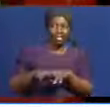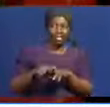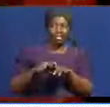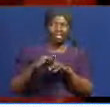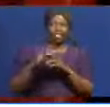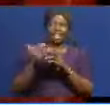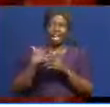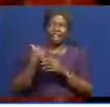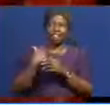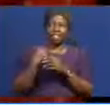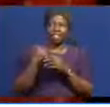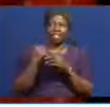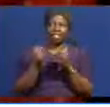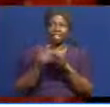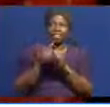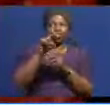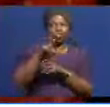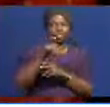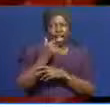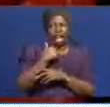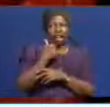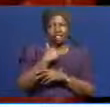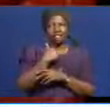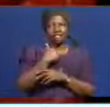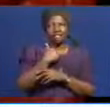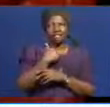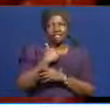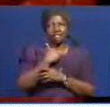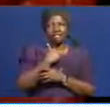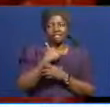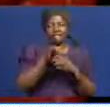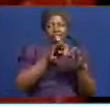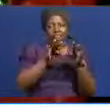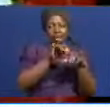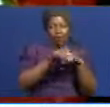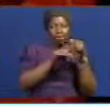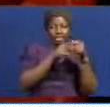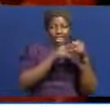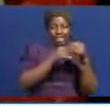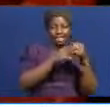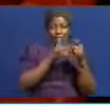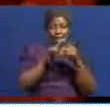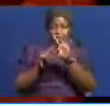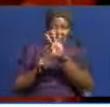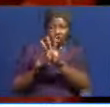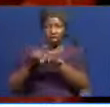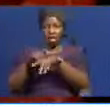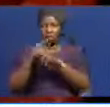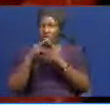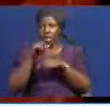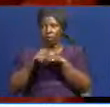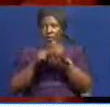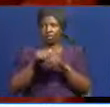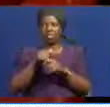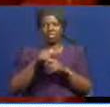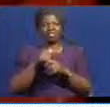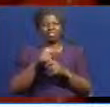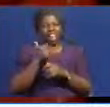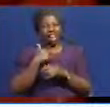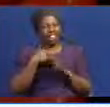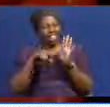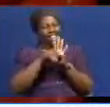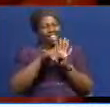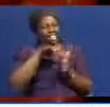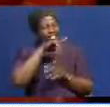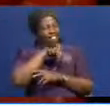even substantiated 9, Mr. Speaker. But 4 counts, ground 2, when you talk about undermining a cabinet decision, how did